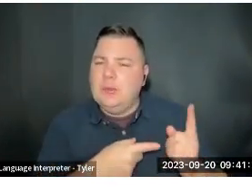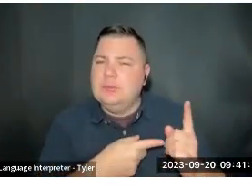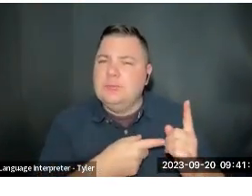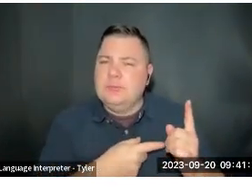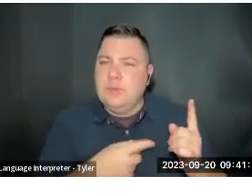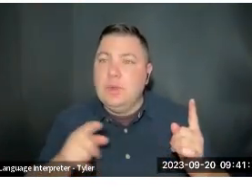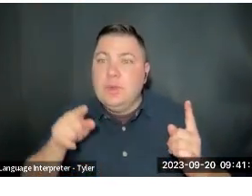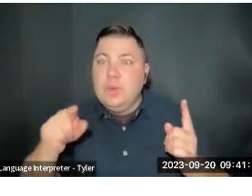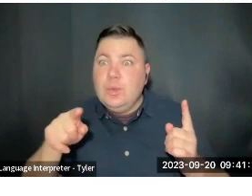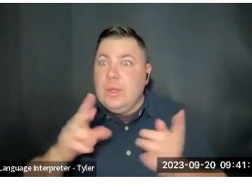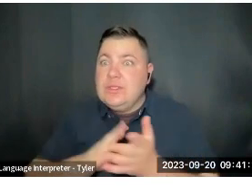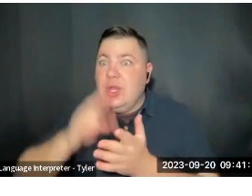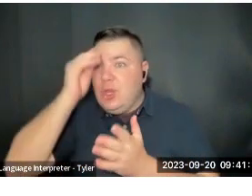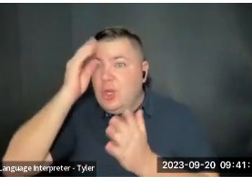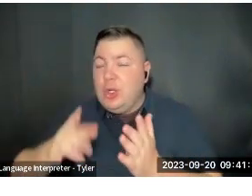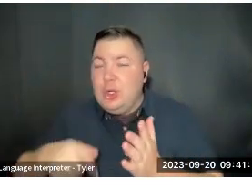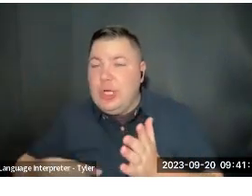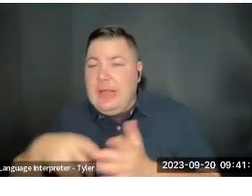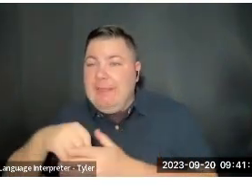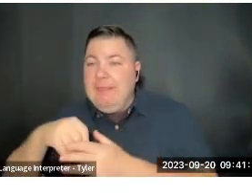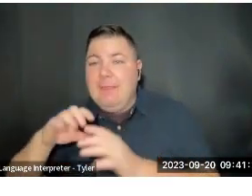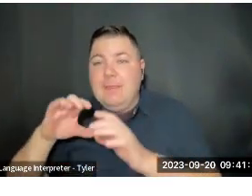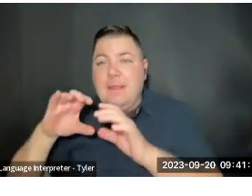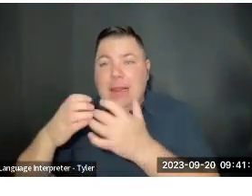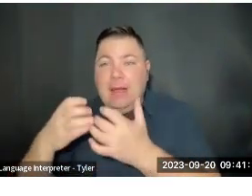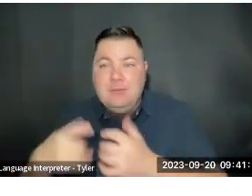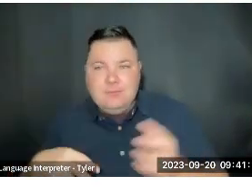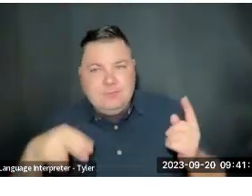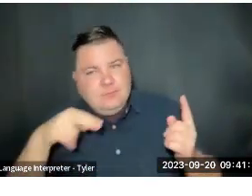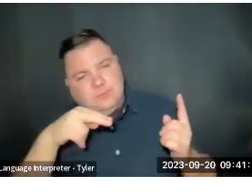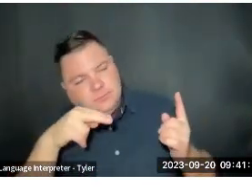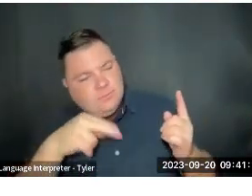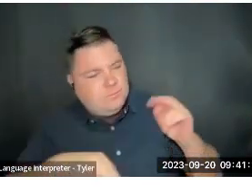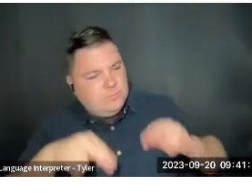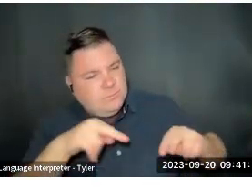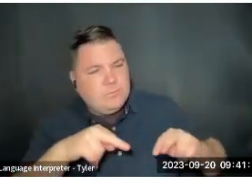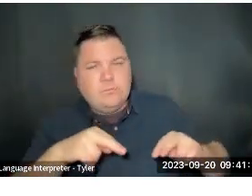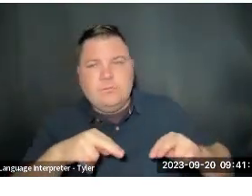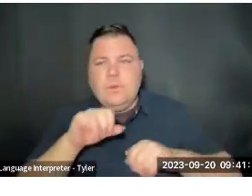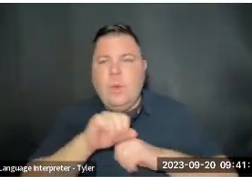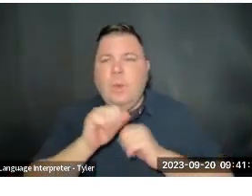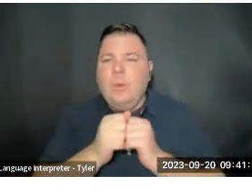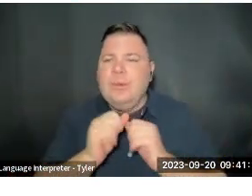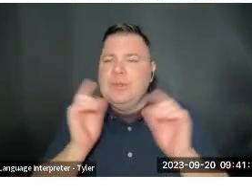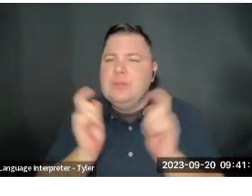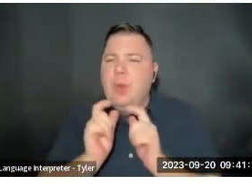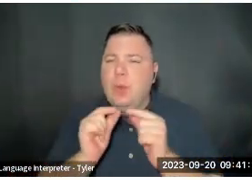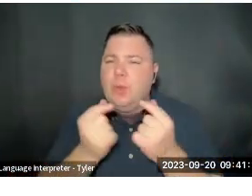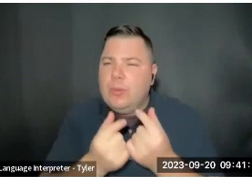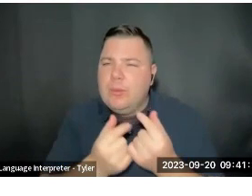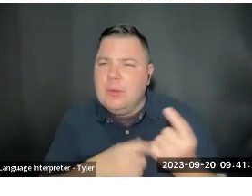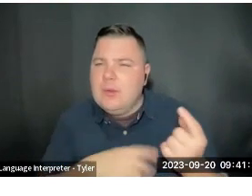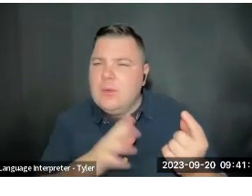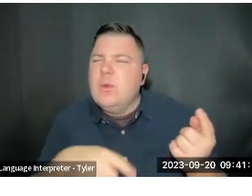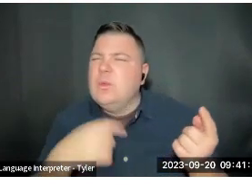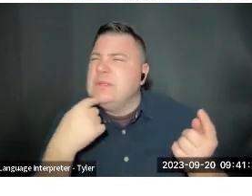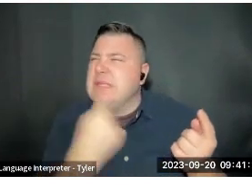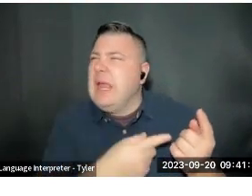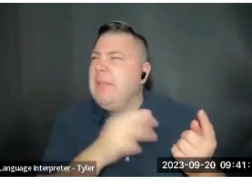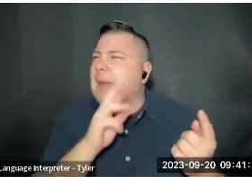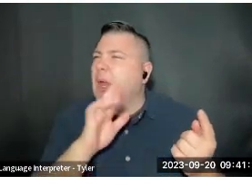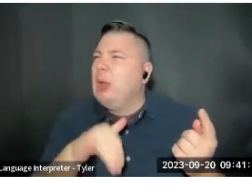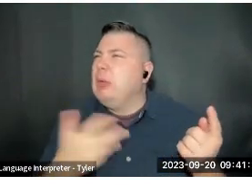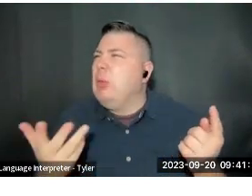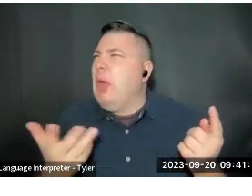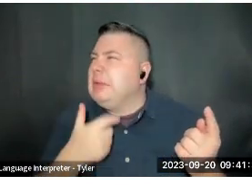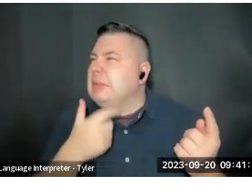the learner in the mental health first aid course, get the opportunity to work with a small group to say, well, what would we say to Mary? How would we help